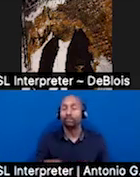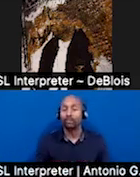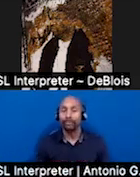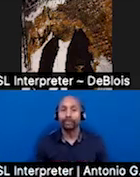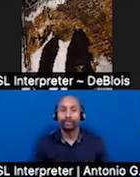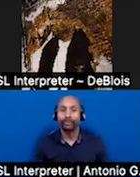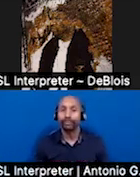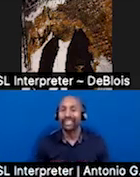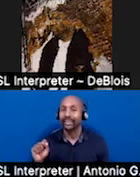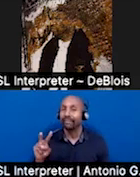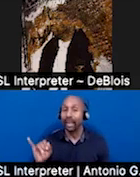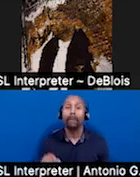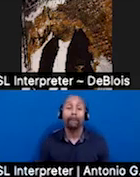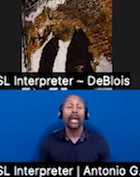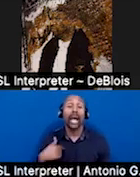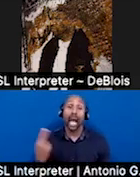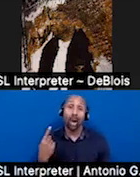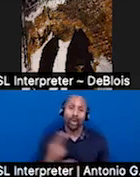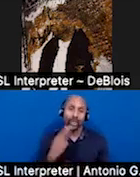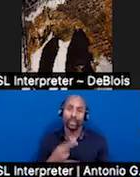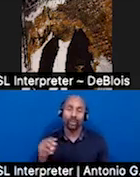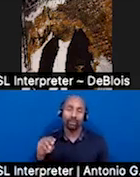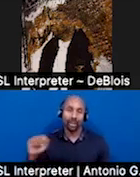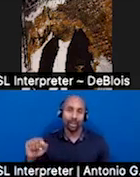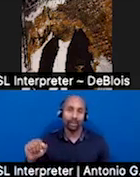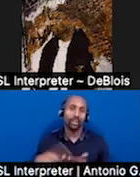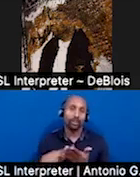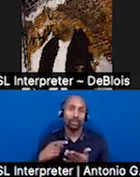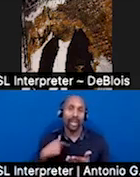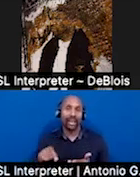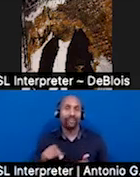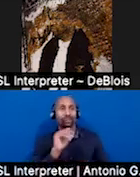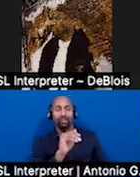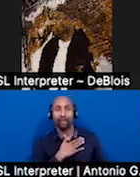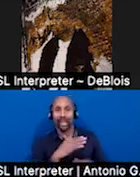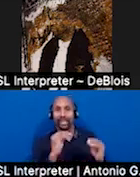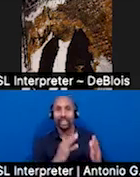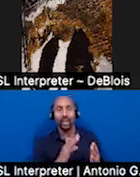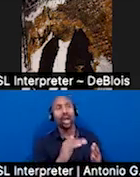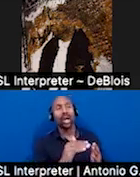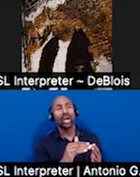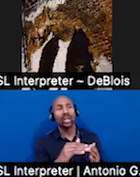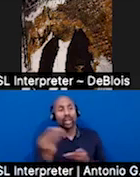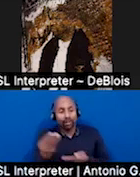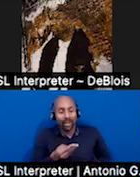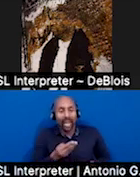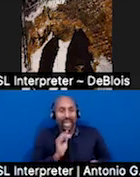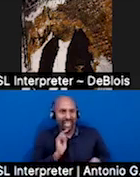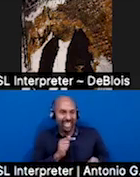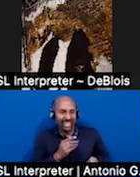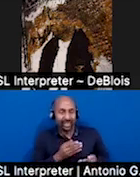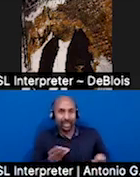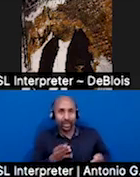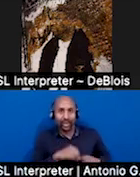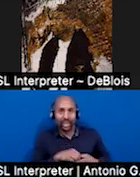I always use Microsoft, so I have to sometimes ask my teachers to please give it to me in Microsoft Word instead of